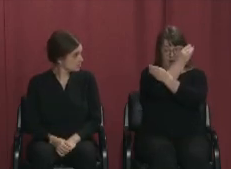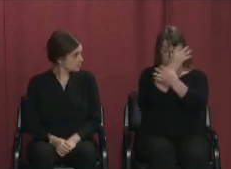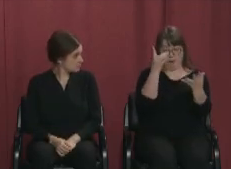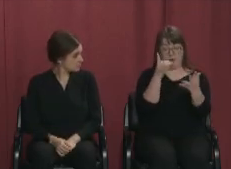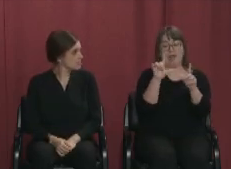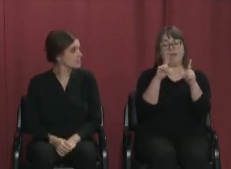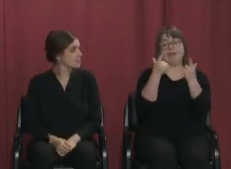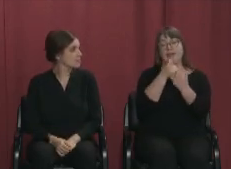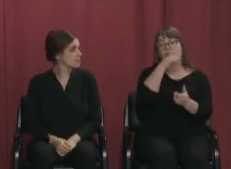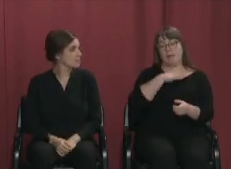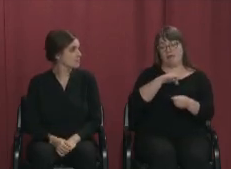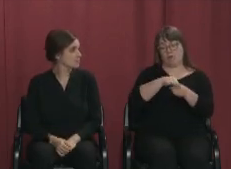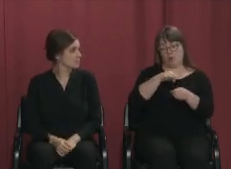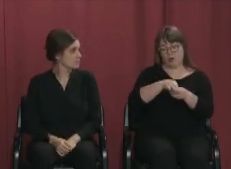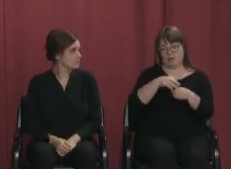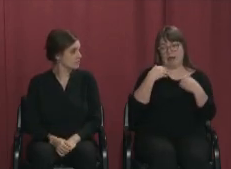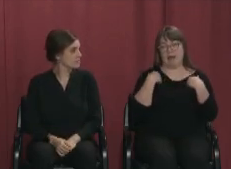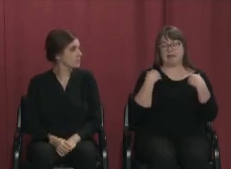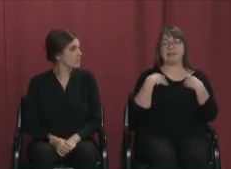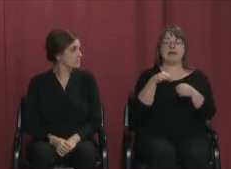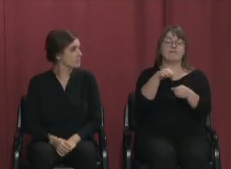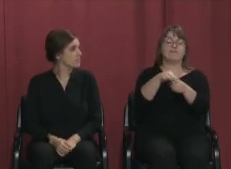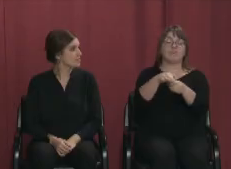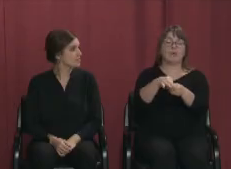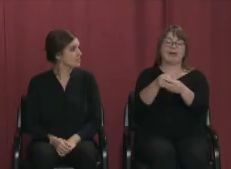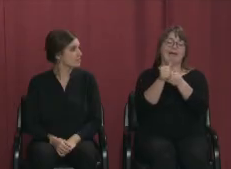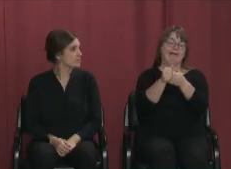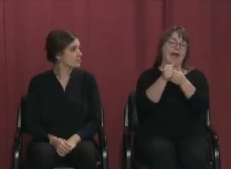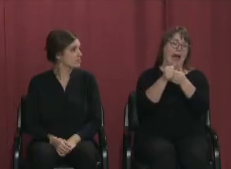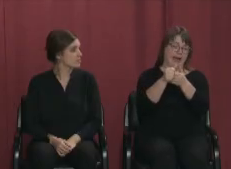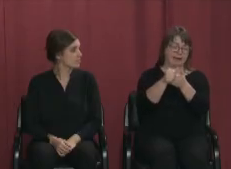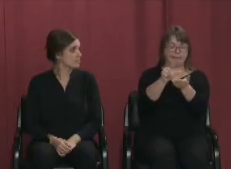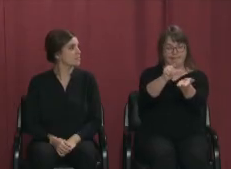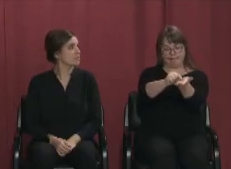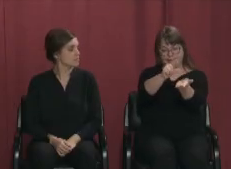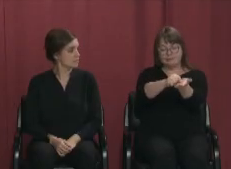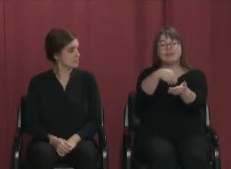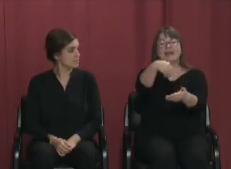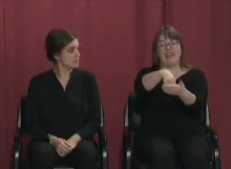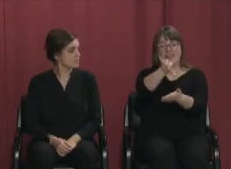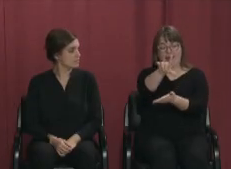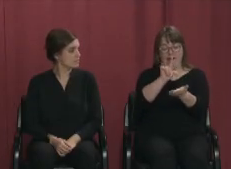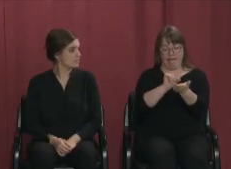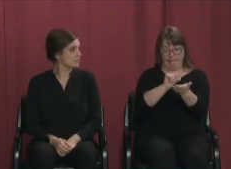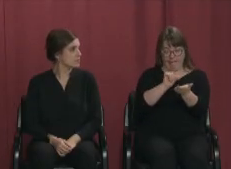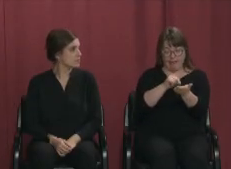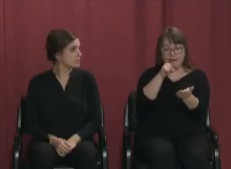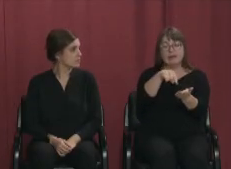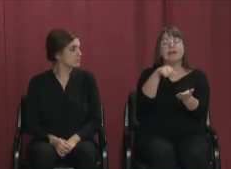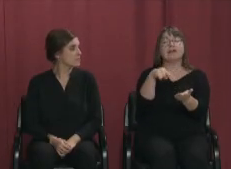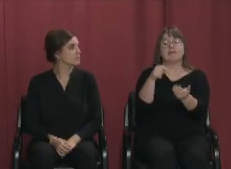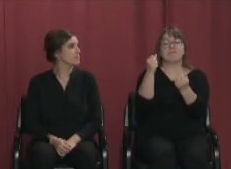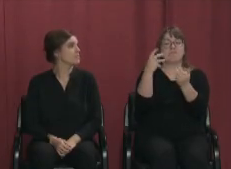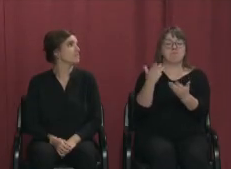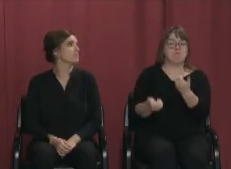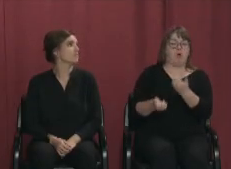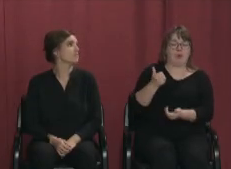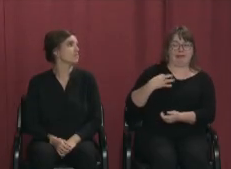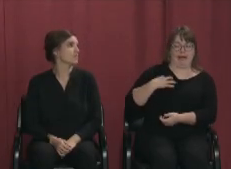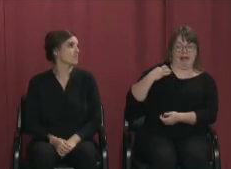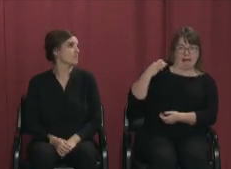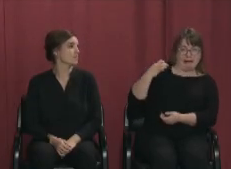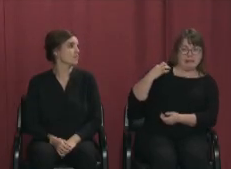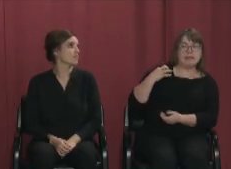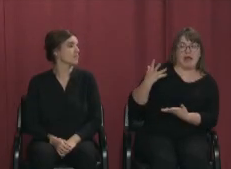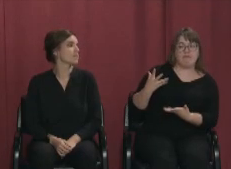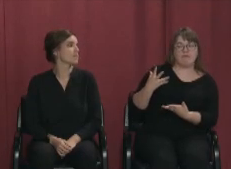provide a voter guide. And in that voter guide, the candidates, most have responded